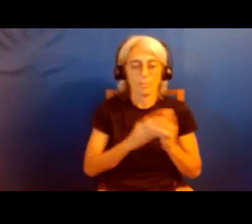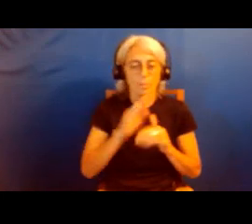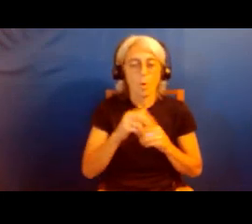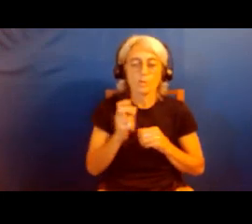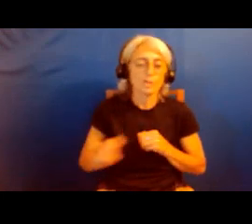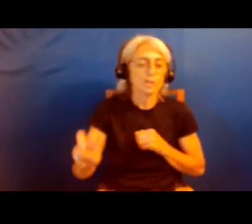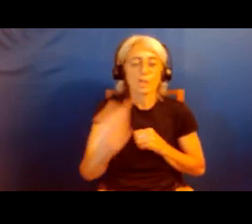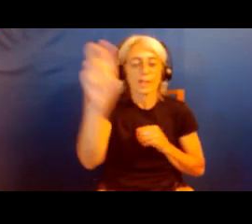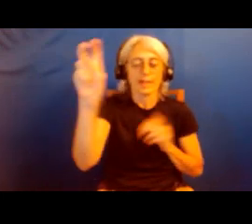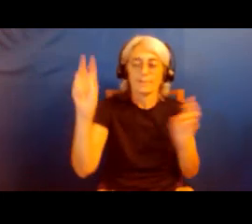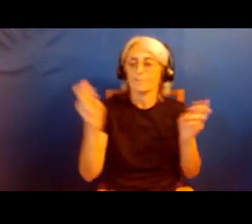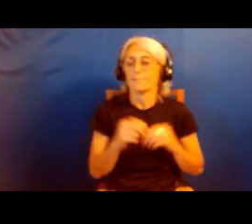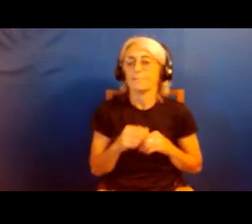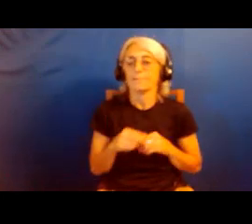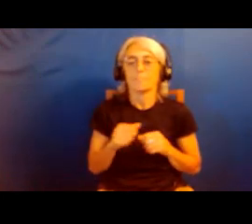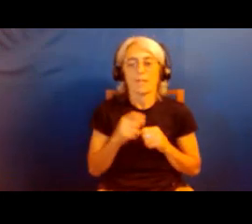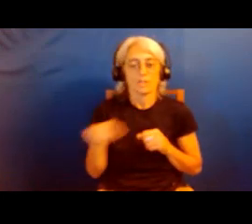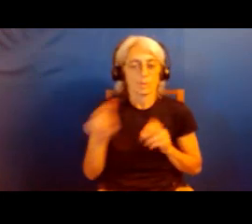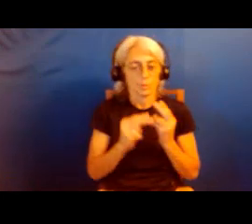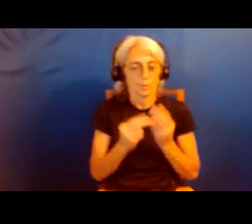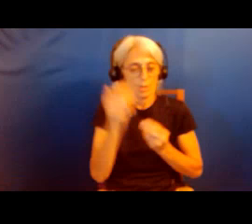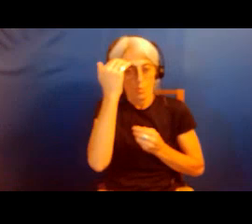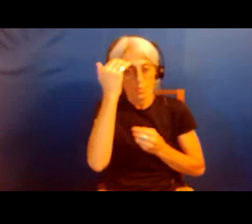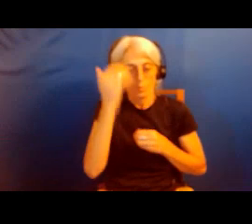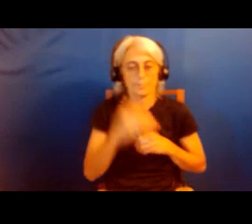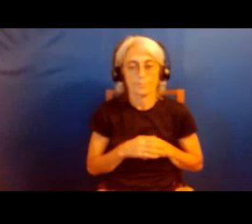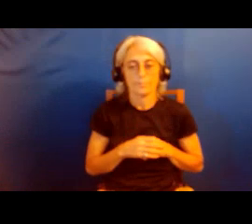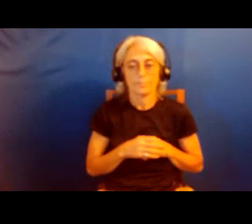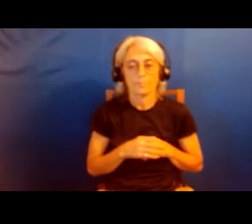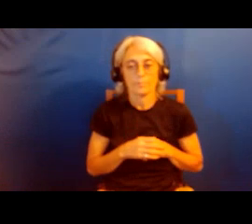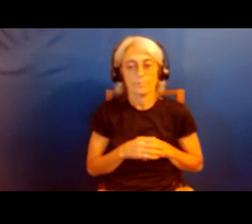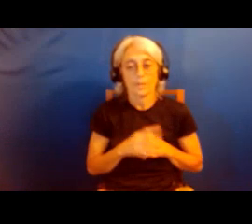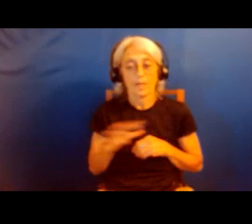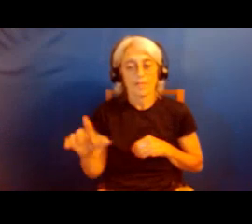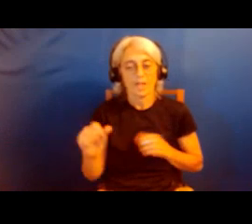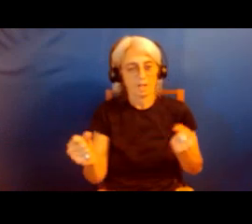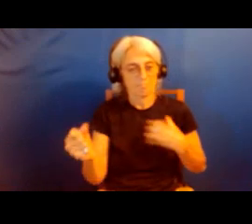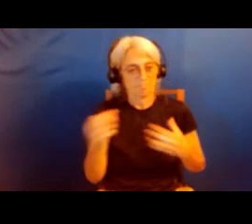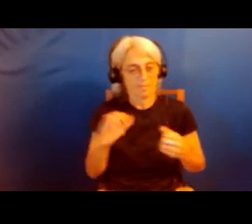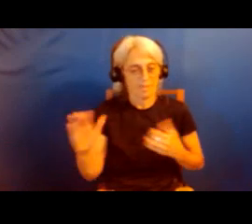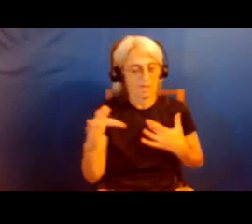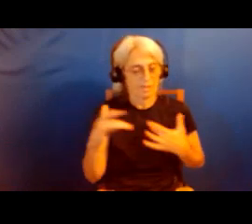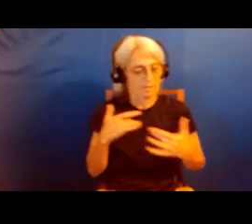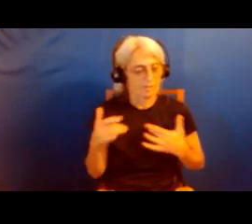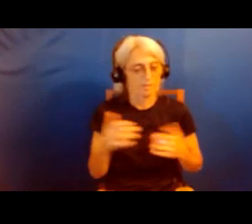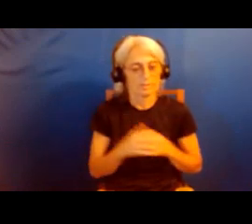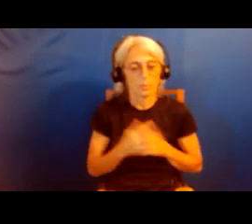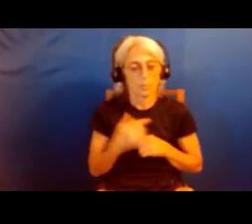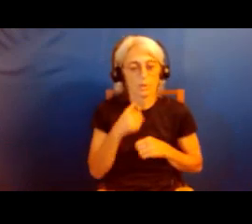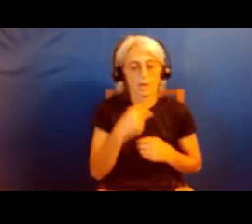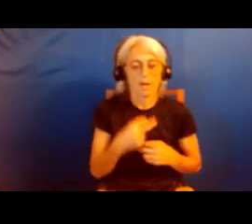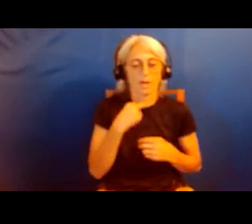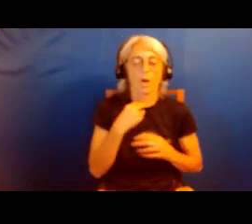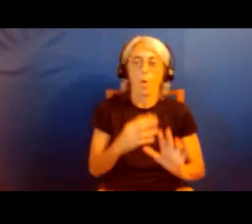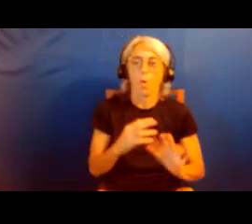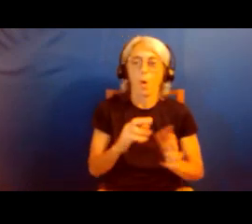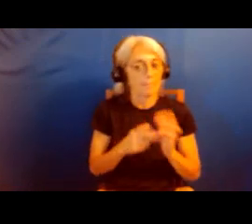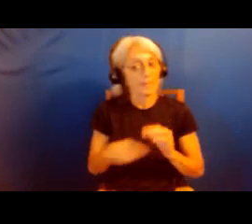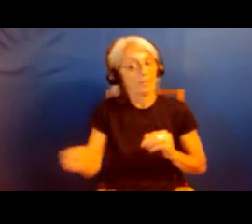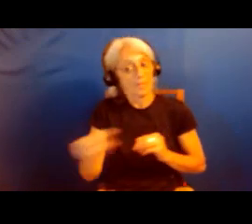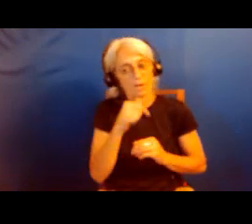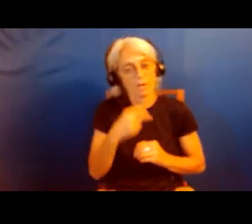are aware, so that we hear any concerns and that they're not caught off guard on any of our